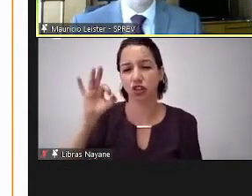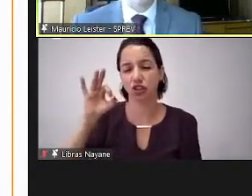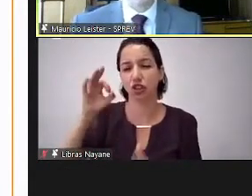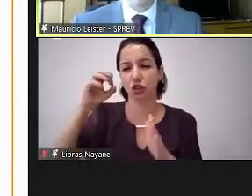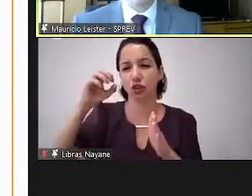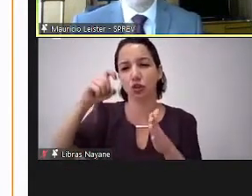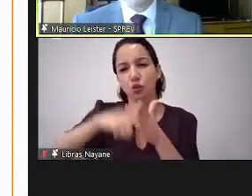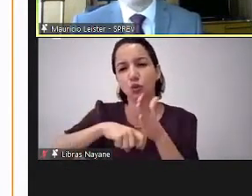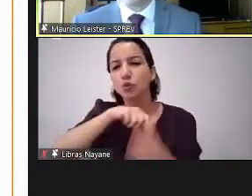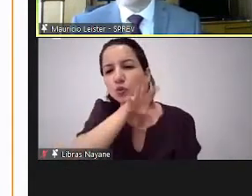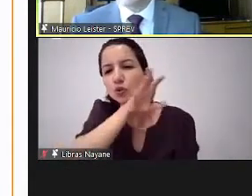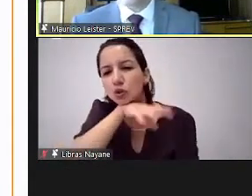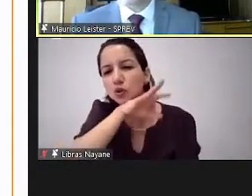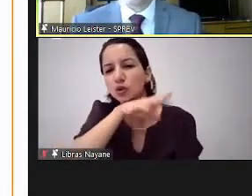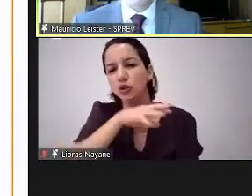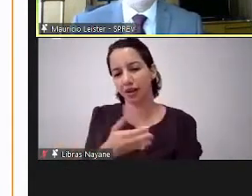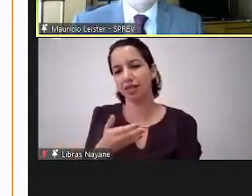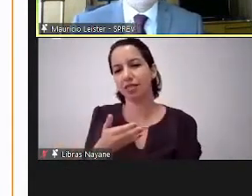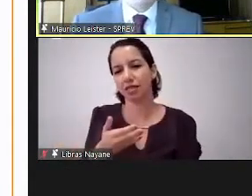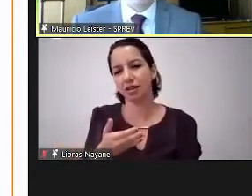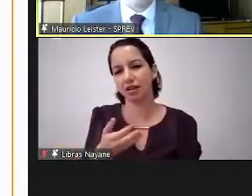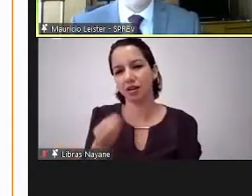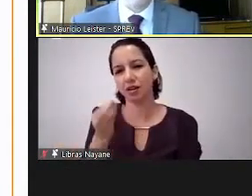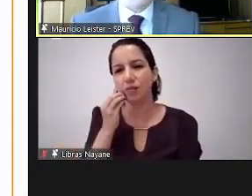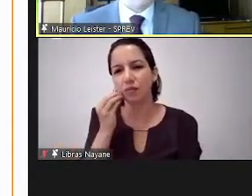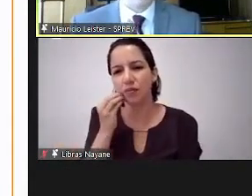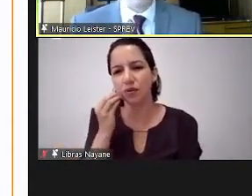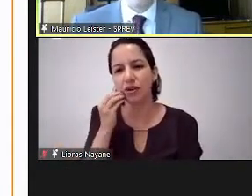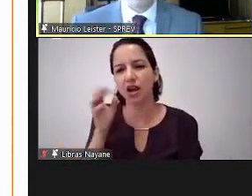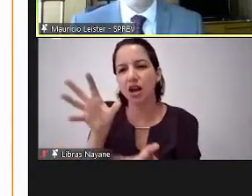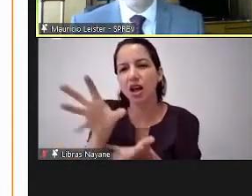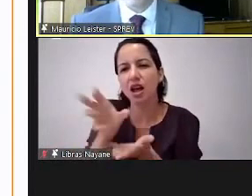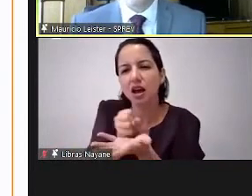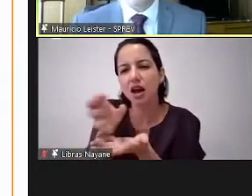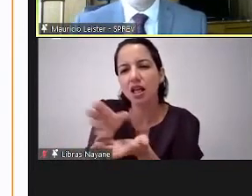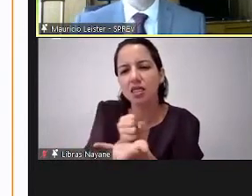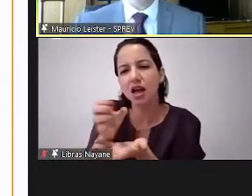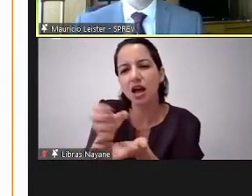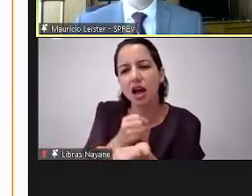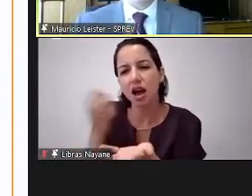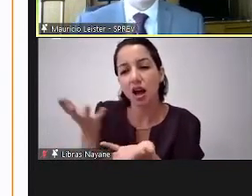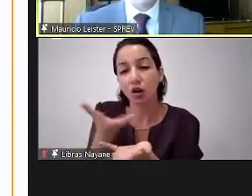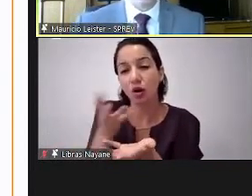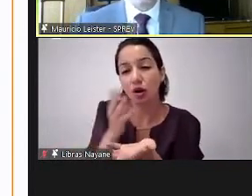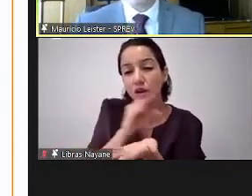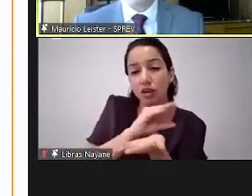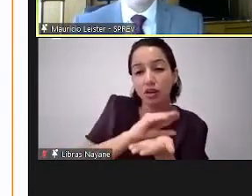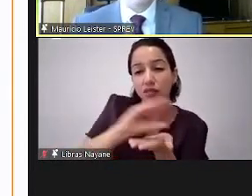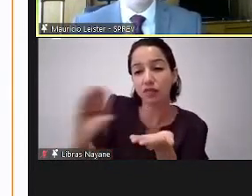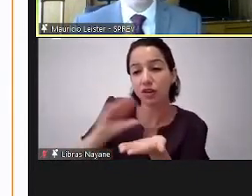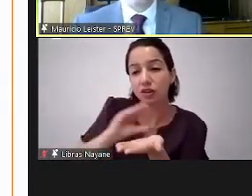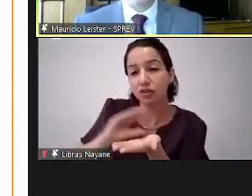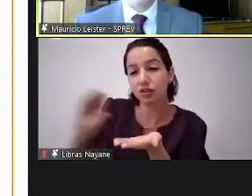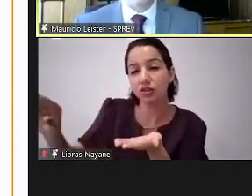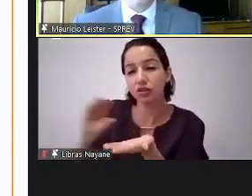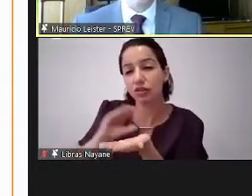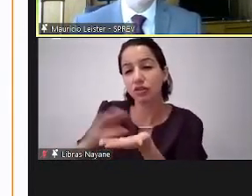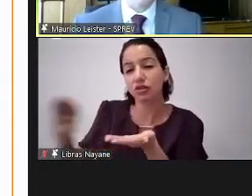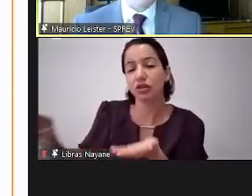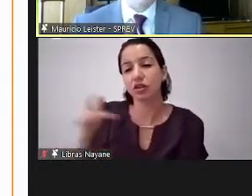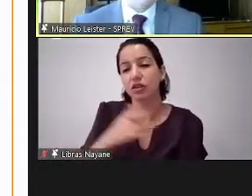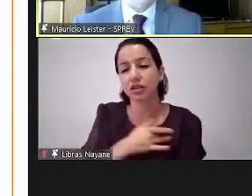same way, the aliquot that you are going to receive in the end is going to be what